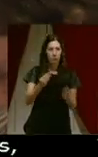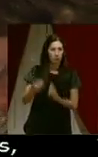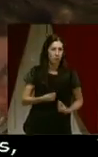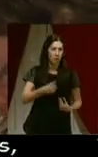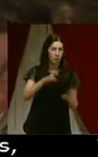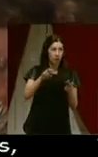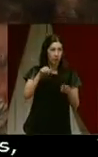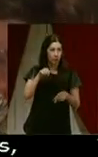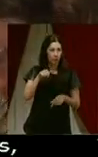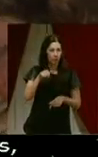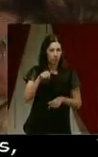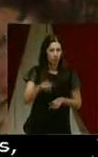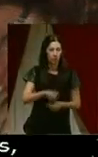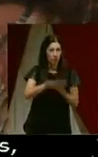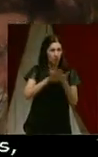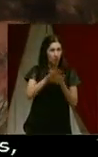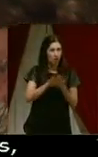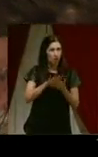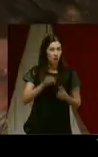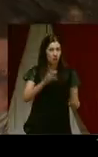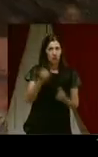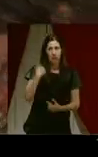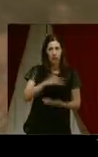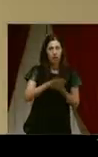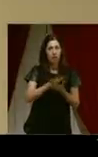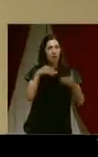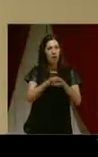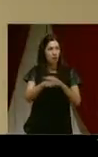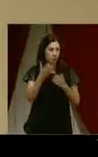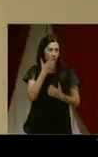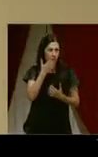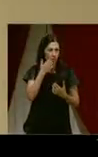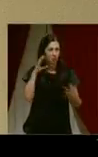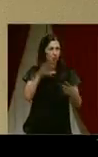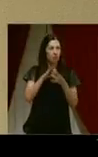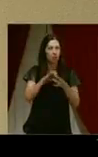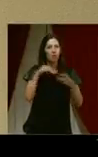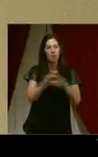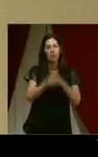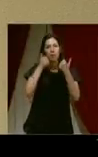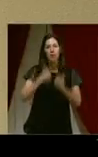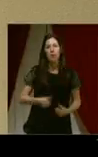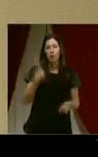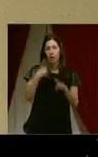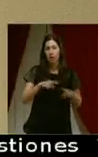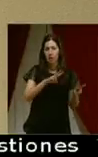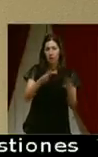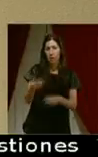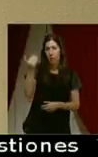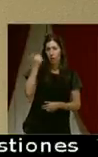ago, some days you wouldn't have even argued regarding some points that are taken for